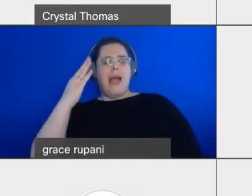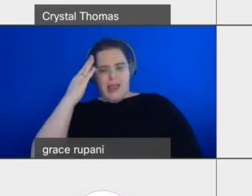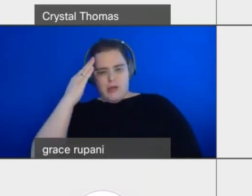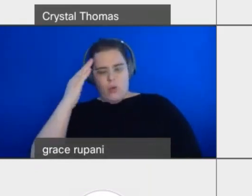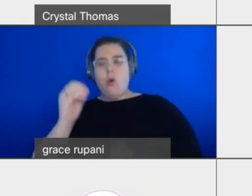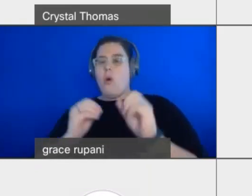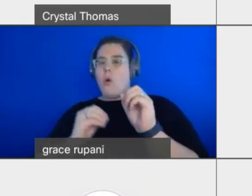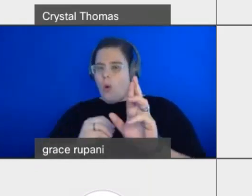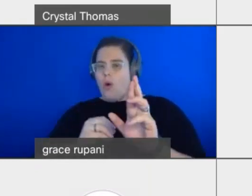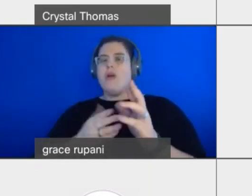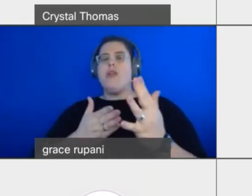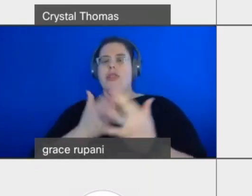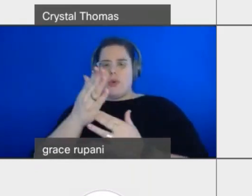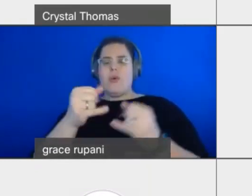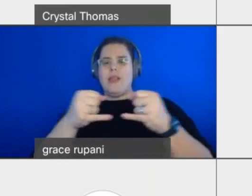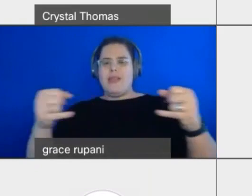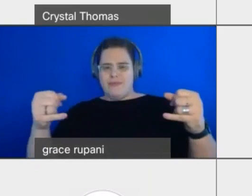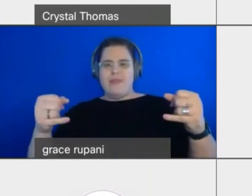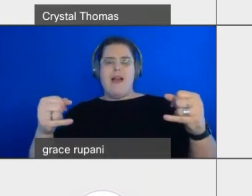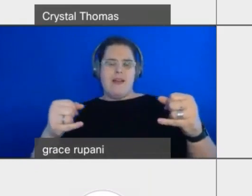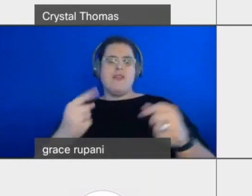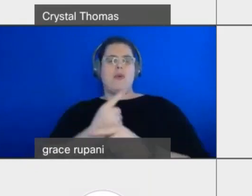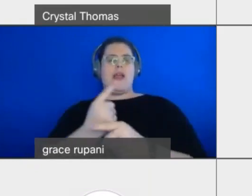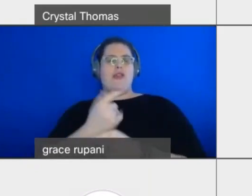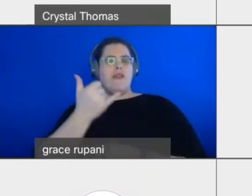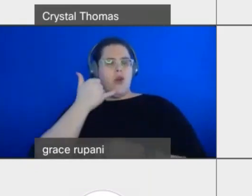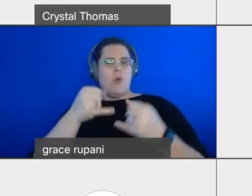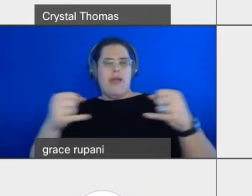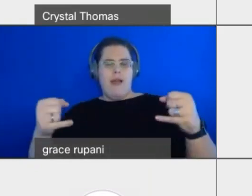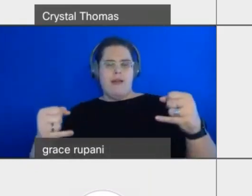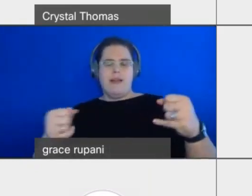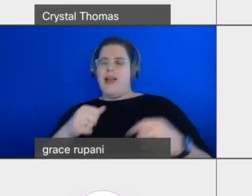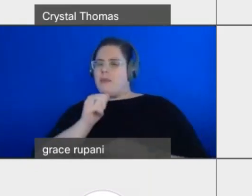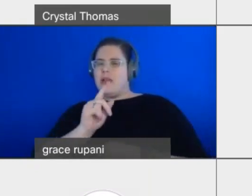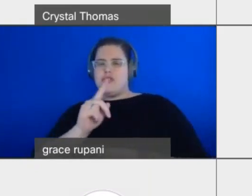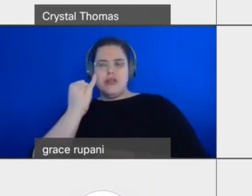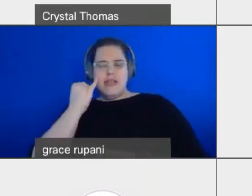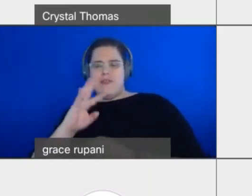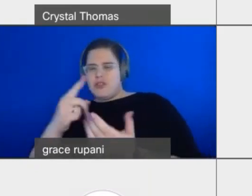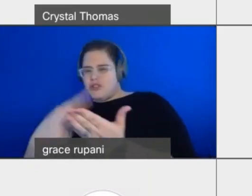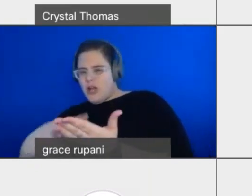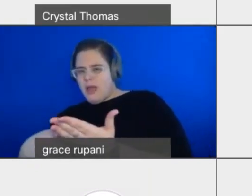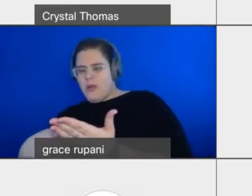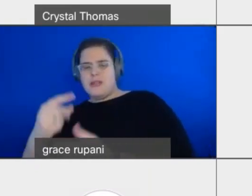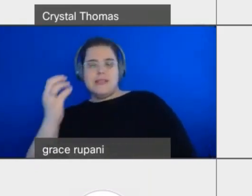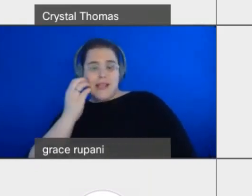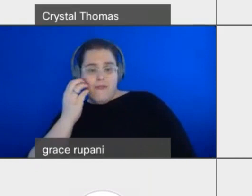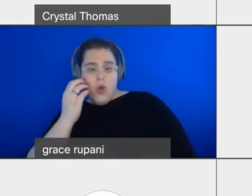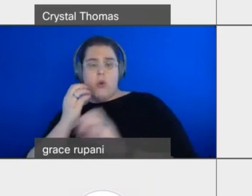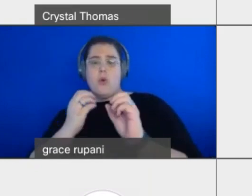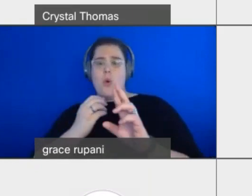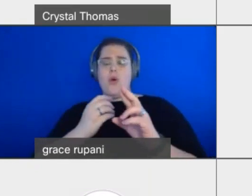I don't know if your question is directed to the usage of app or cell phones, or is there another high level issue